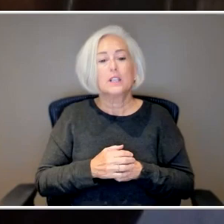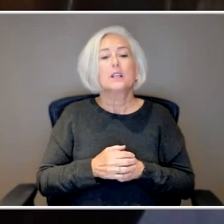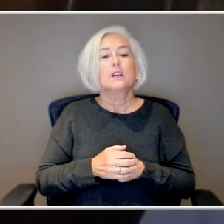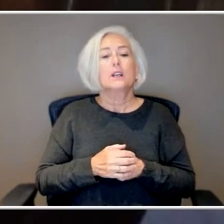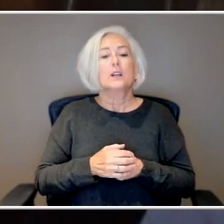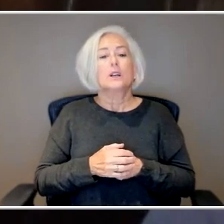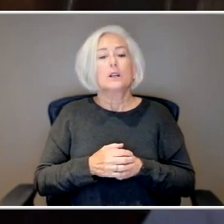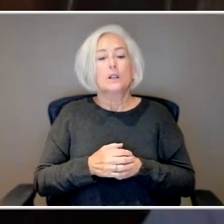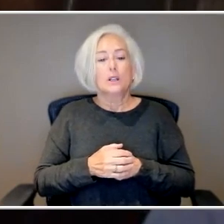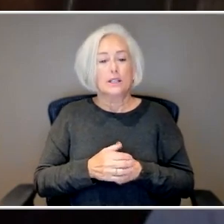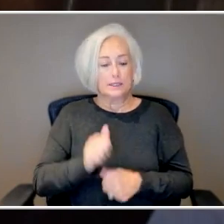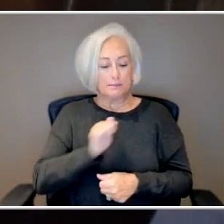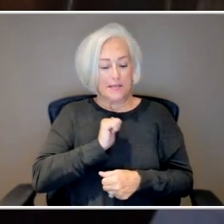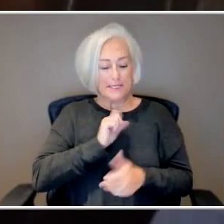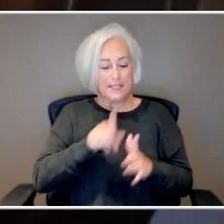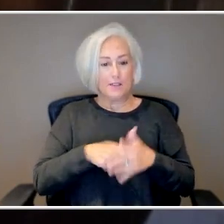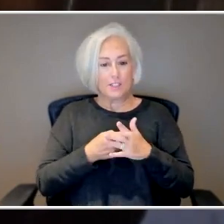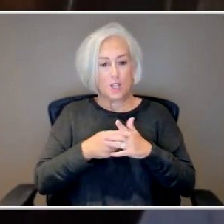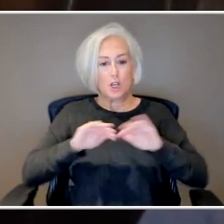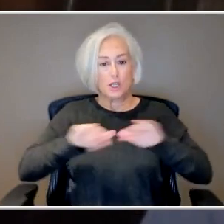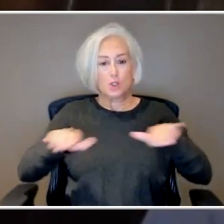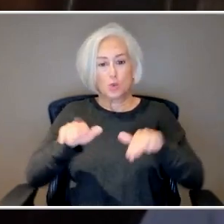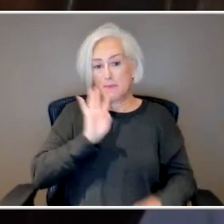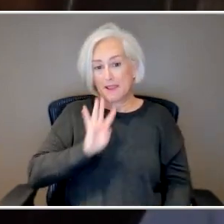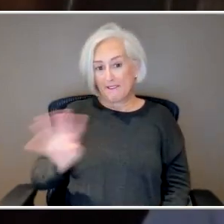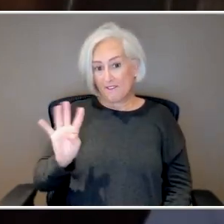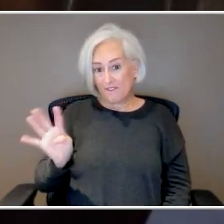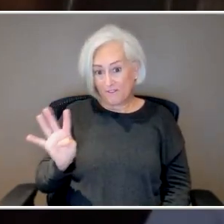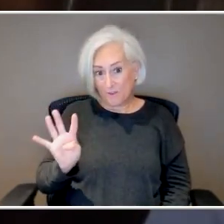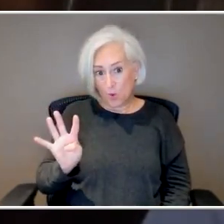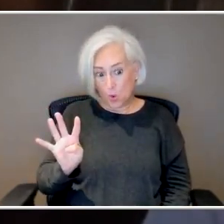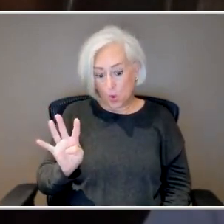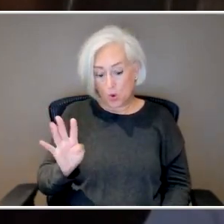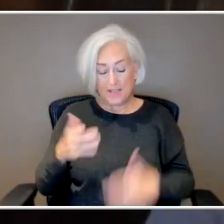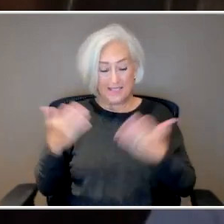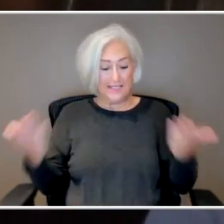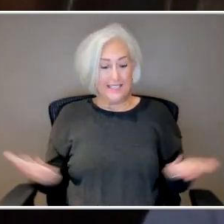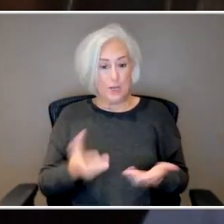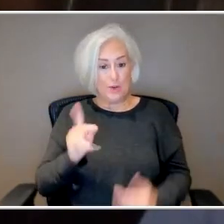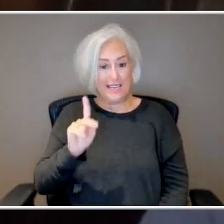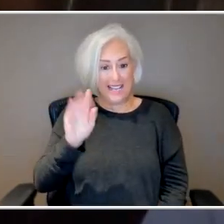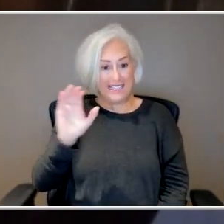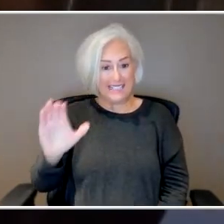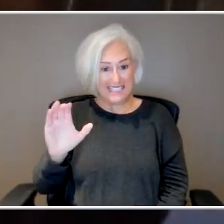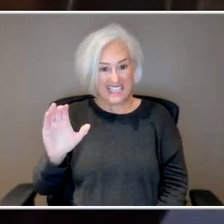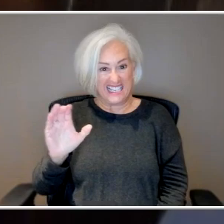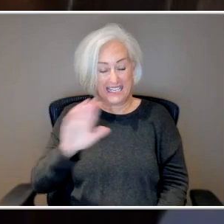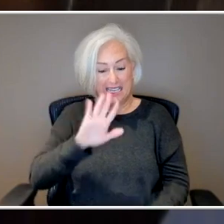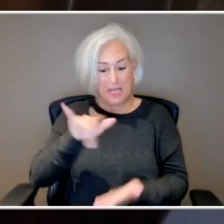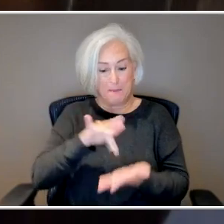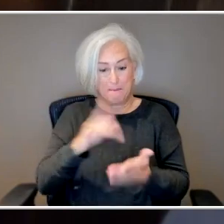back, I started swimming at 4, and then in Kansas City, you can imagine in the Midwest, we didn't have a lot